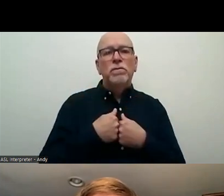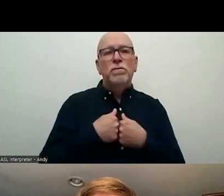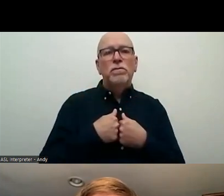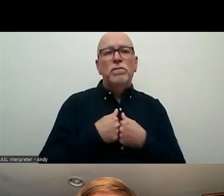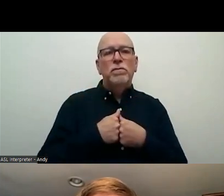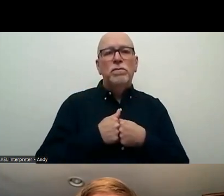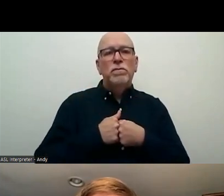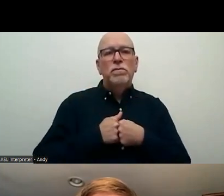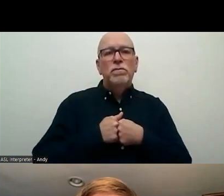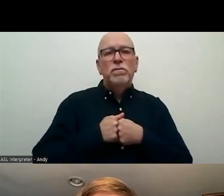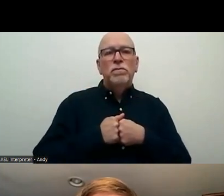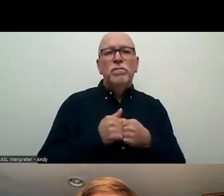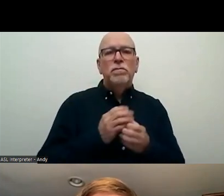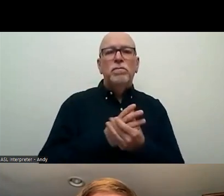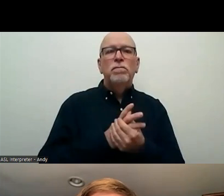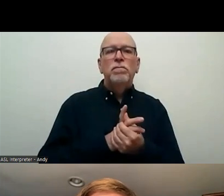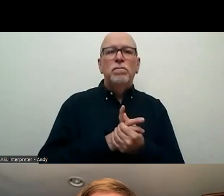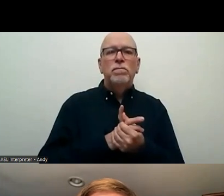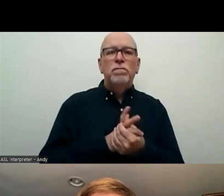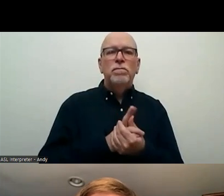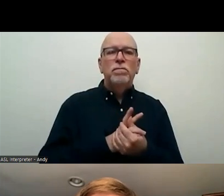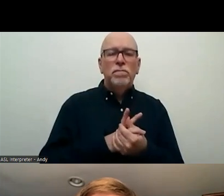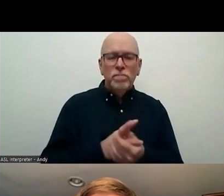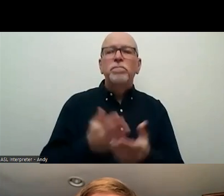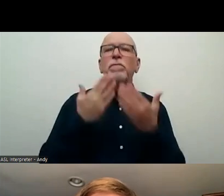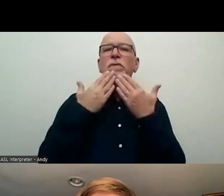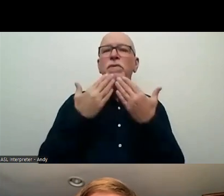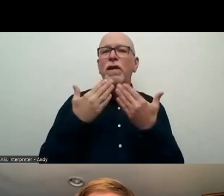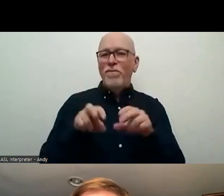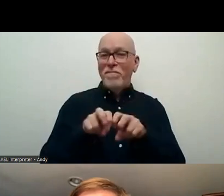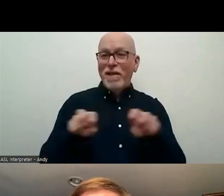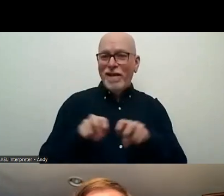you panelists